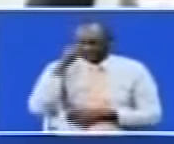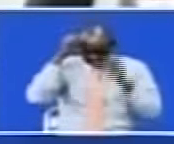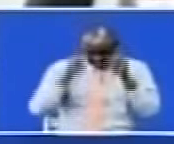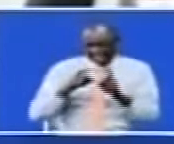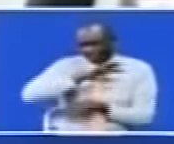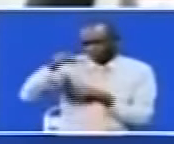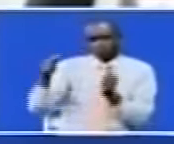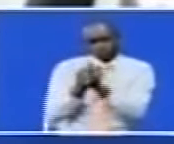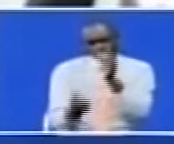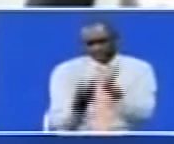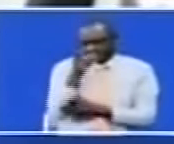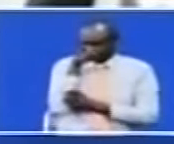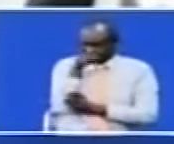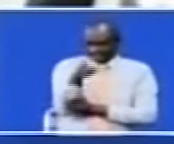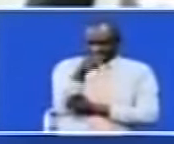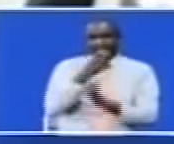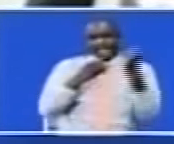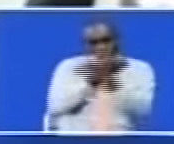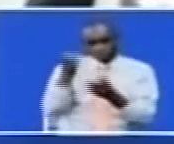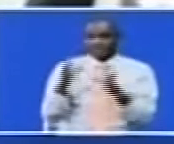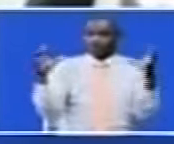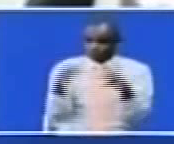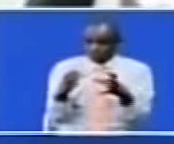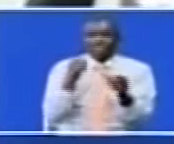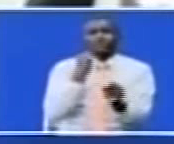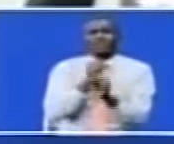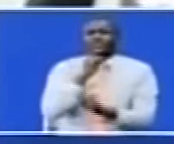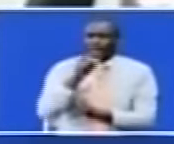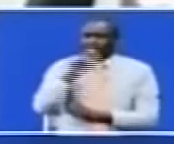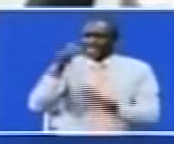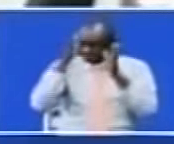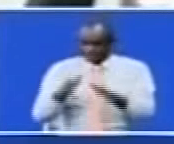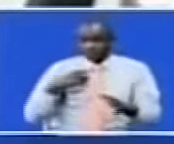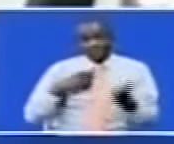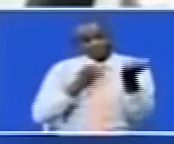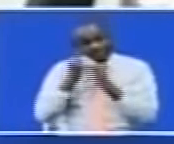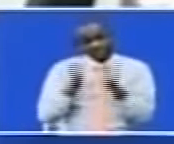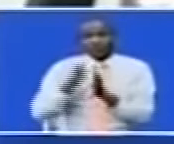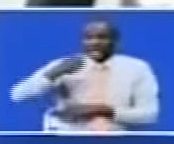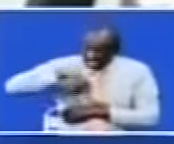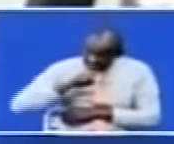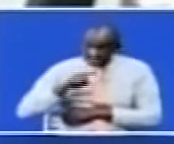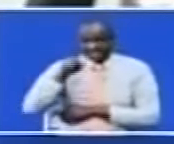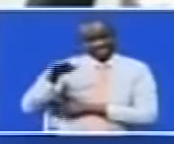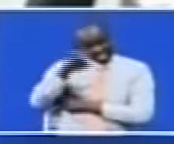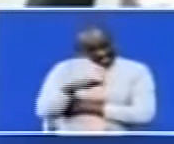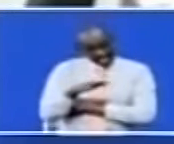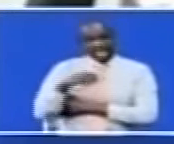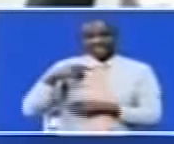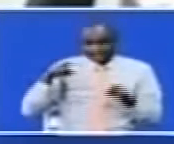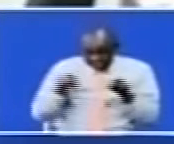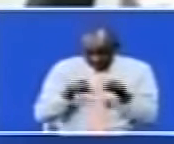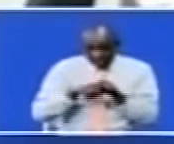to establish the North Rift Economic Block is to ensure that anybody who wants to do business or invest in this region has a